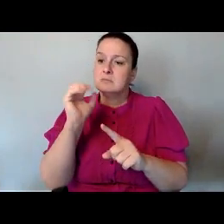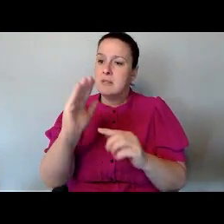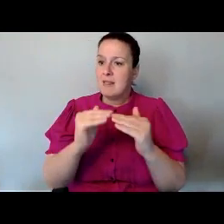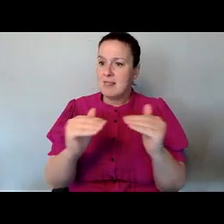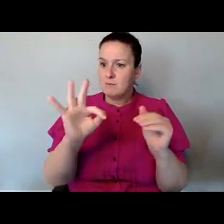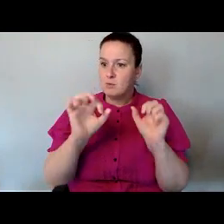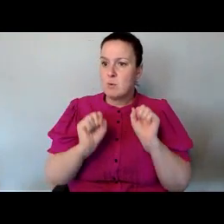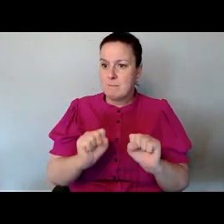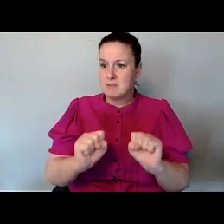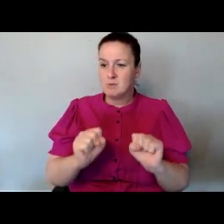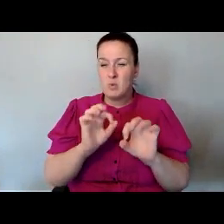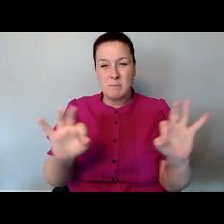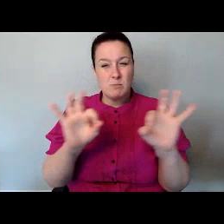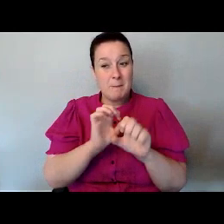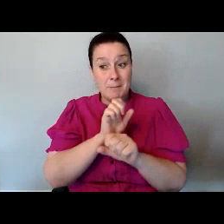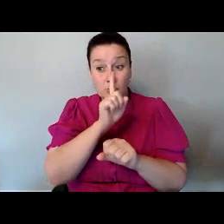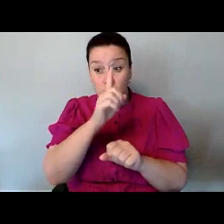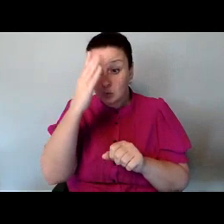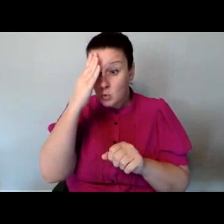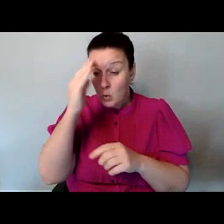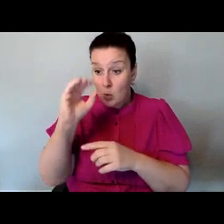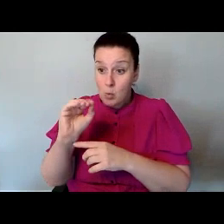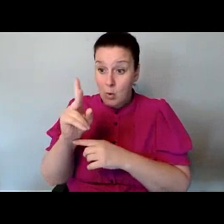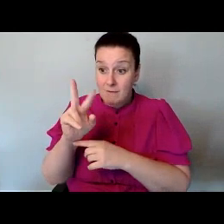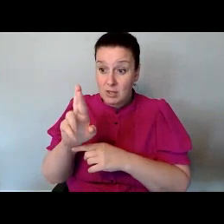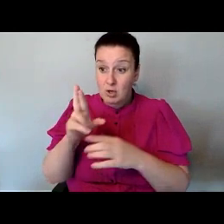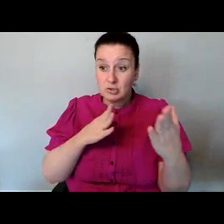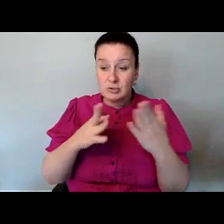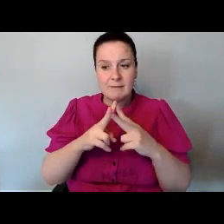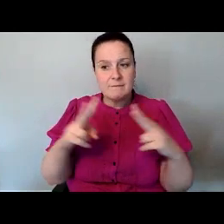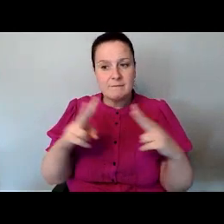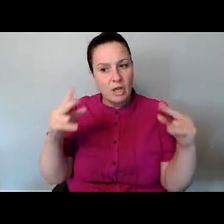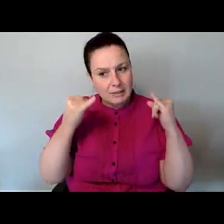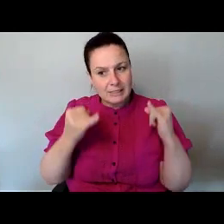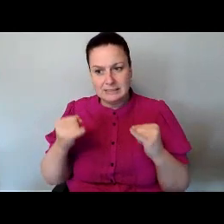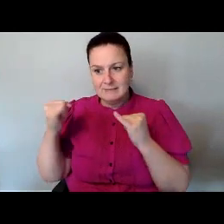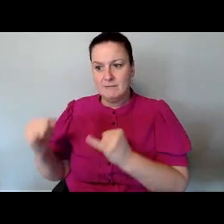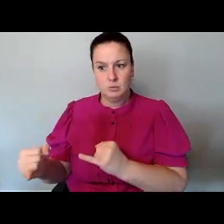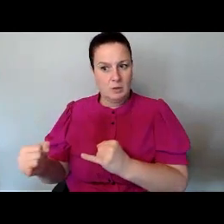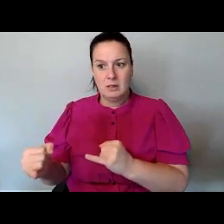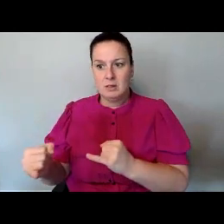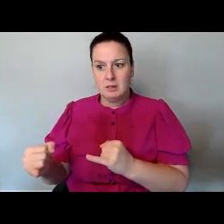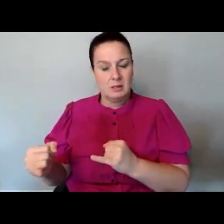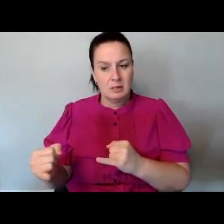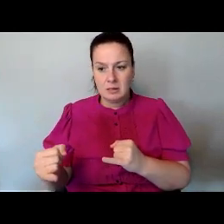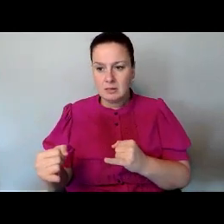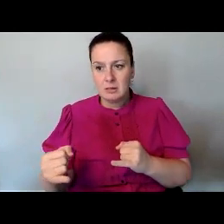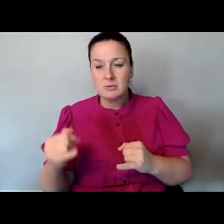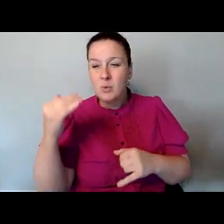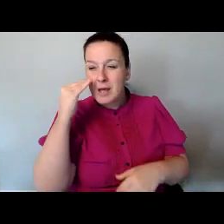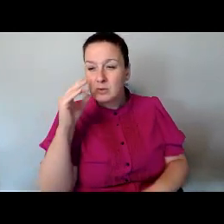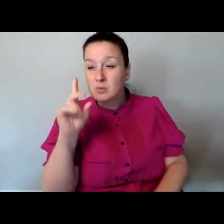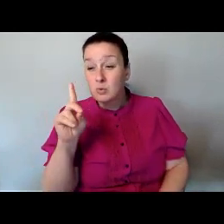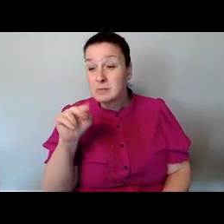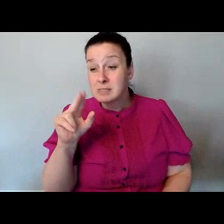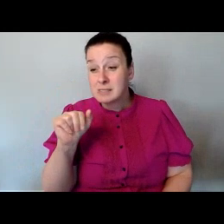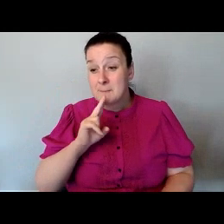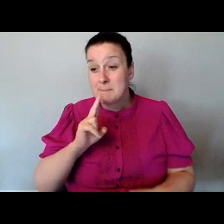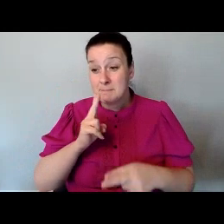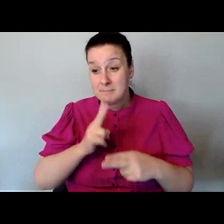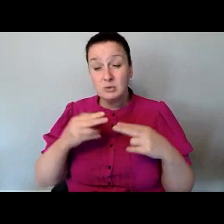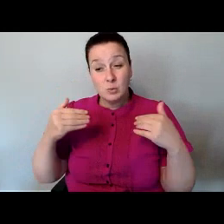that everybody knows that OVR services are very individualized. And I know Dana mentioned we have